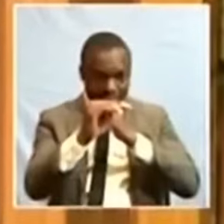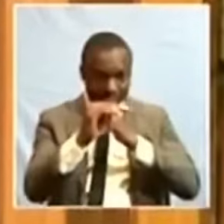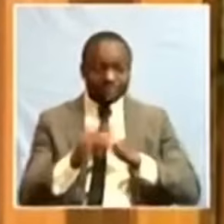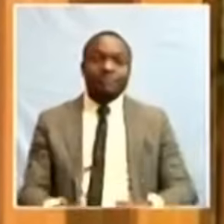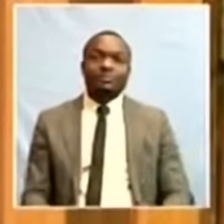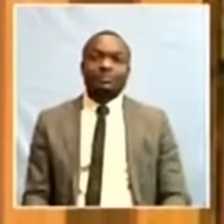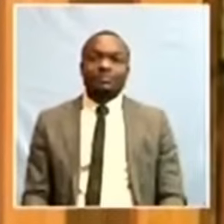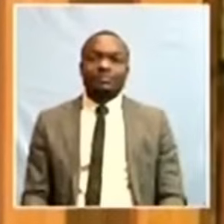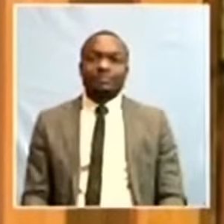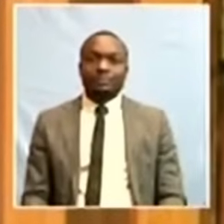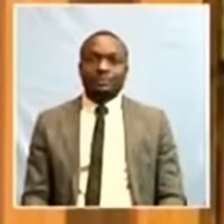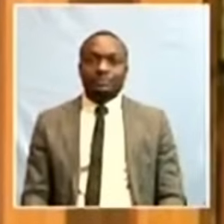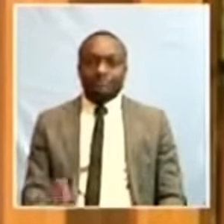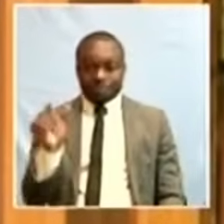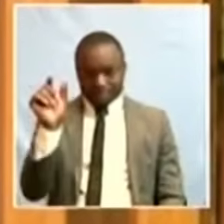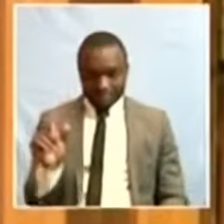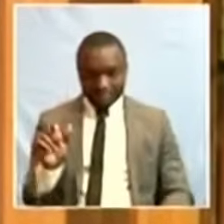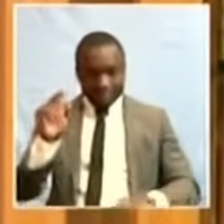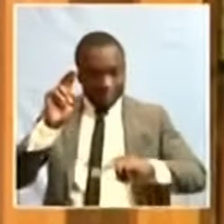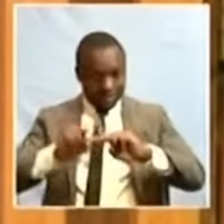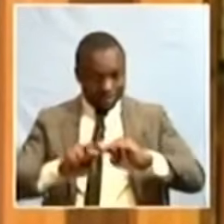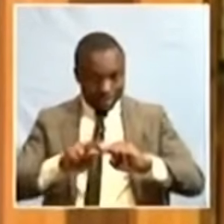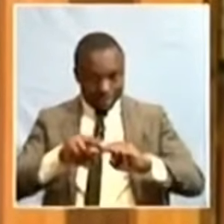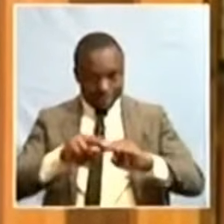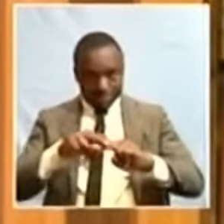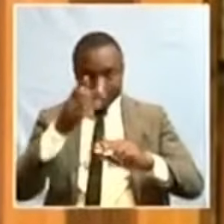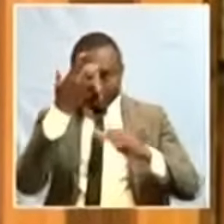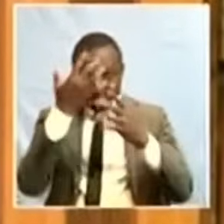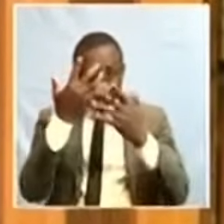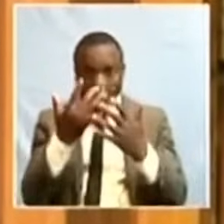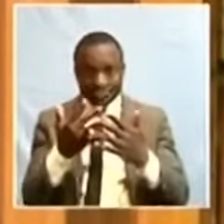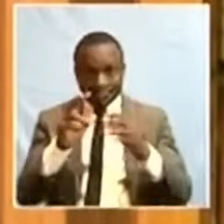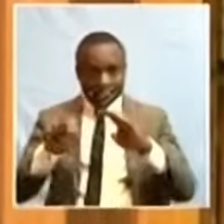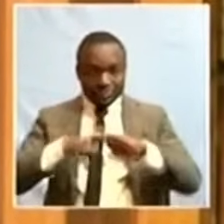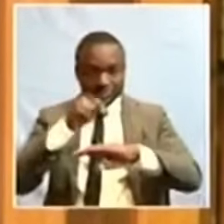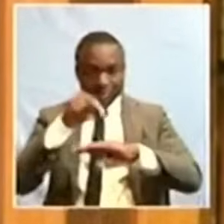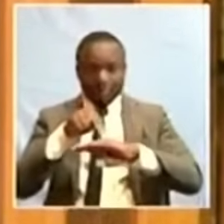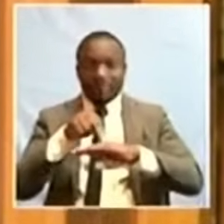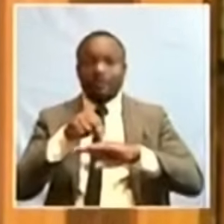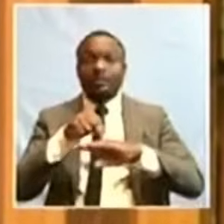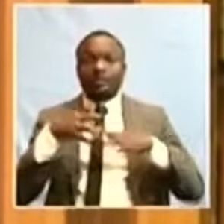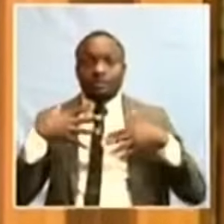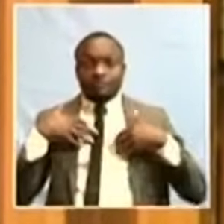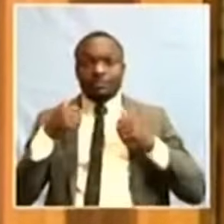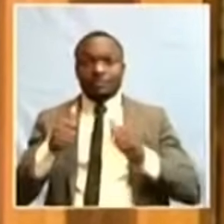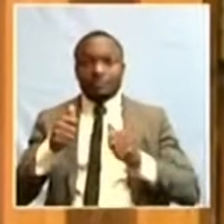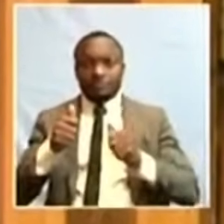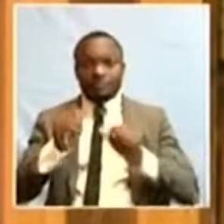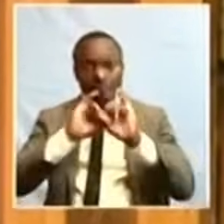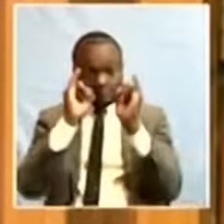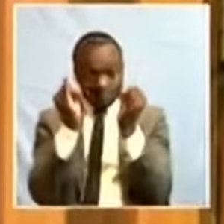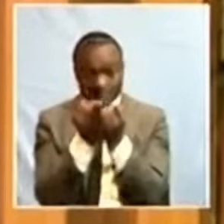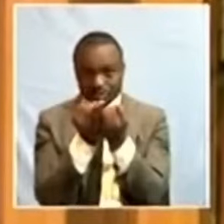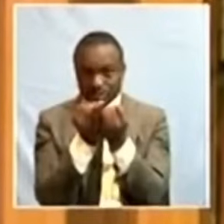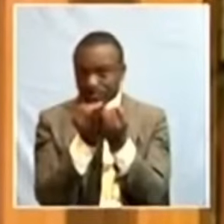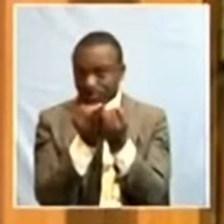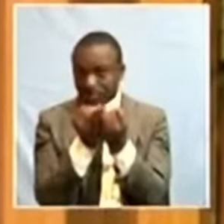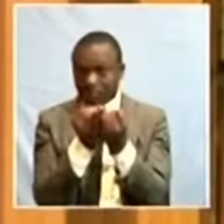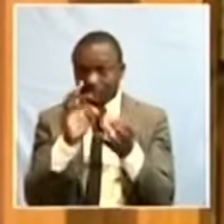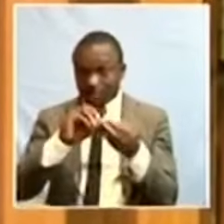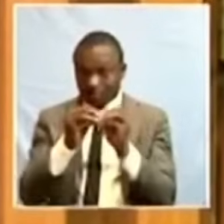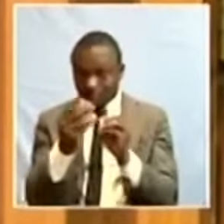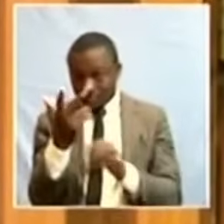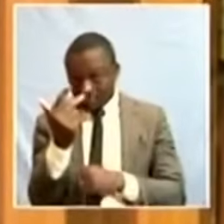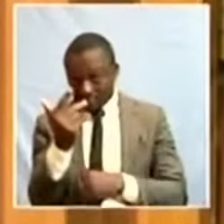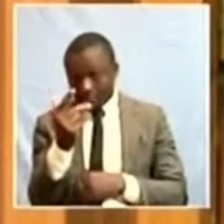of a bill at a single sitting. So we do expect the National Health Research and Training Institute Bill, National Assembly Bill number